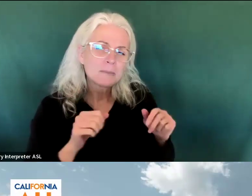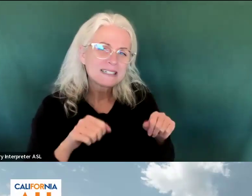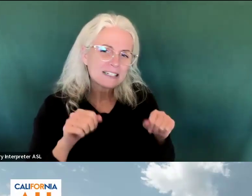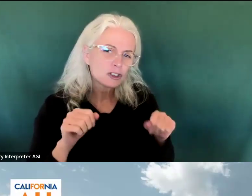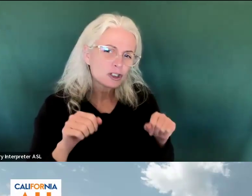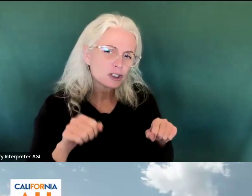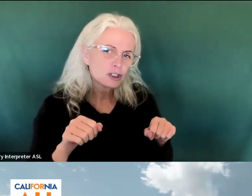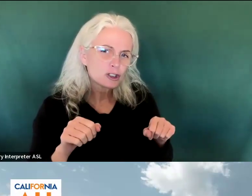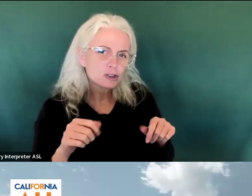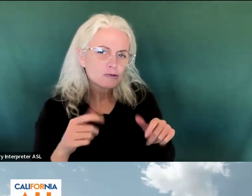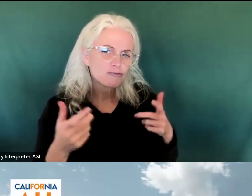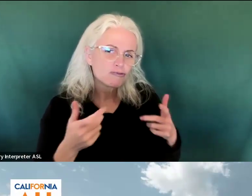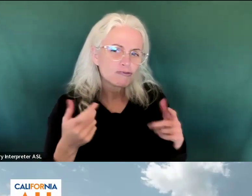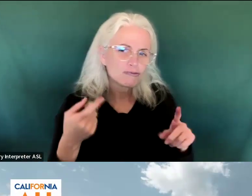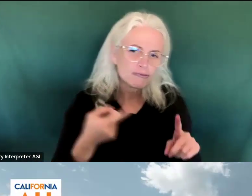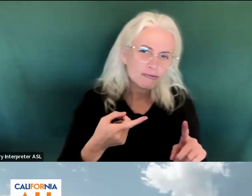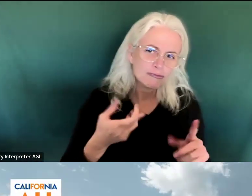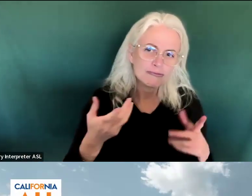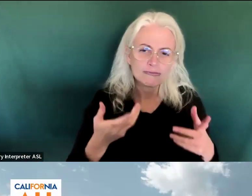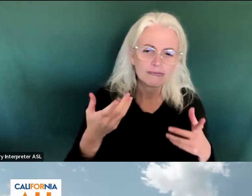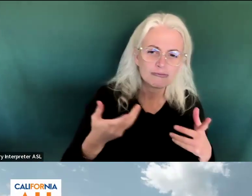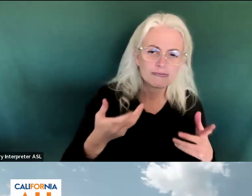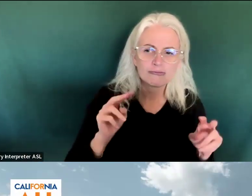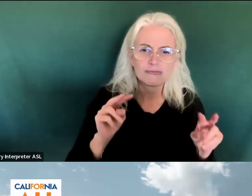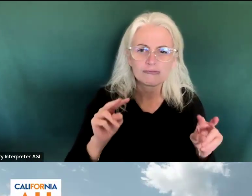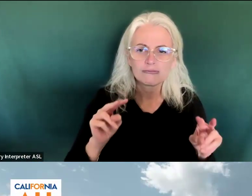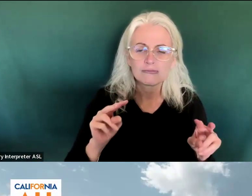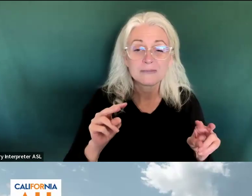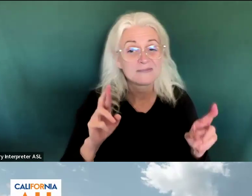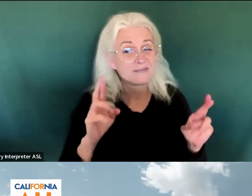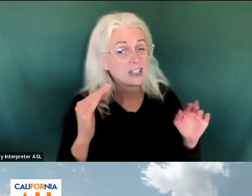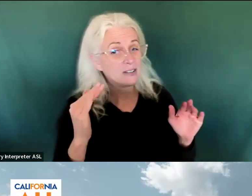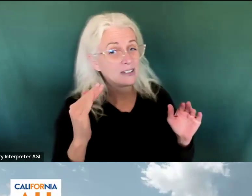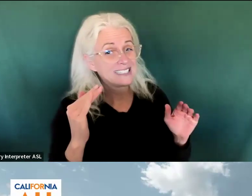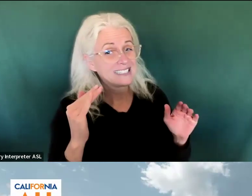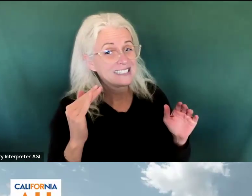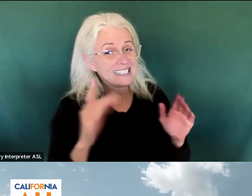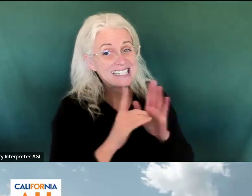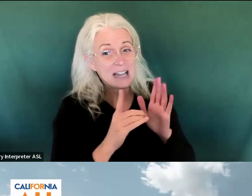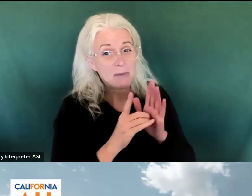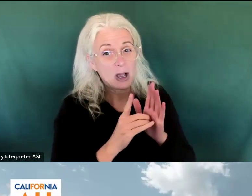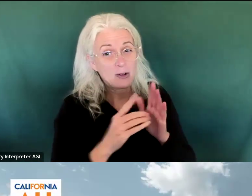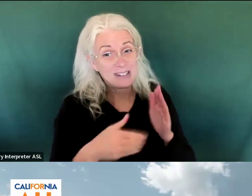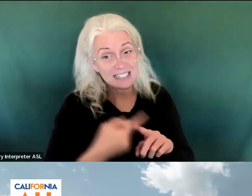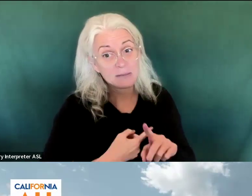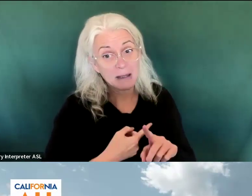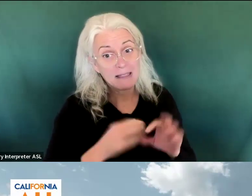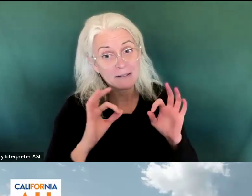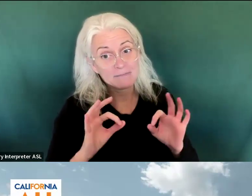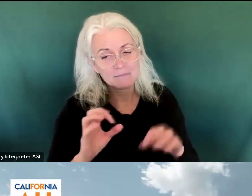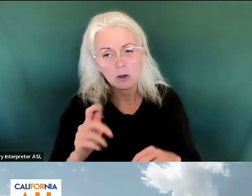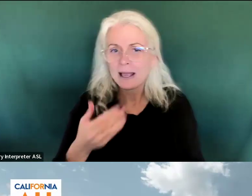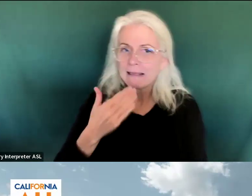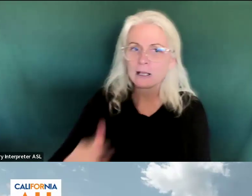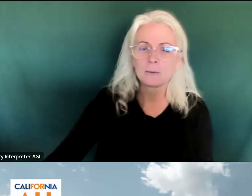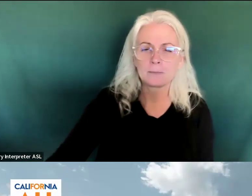What are we looking towards, getting that? Hopefully we'll be doing a demo this time next month. Got it. Okay,